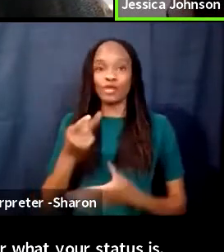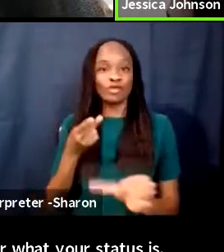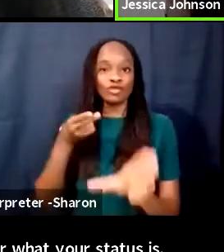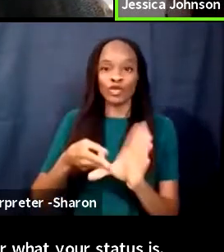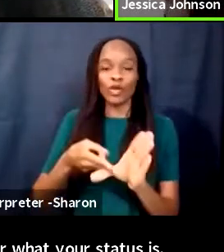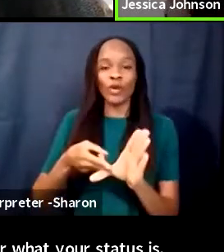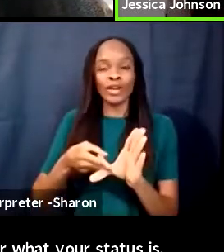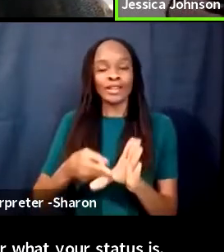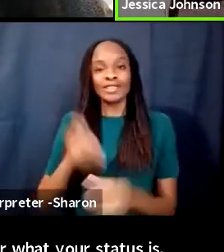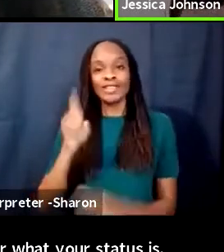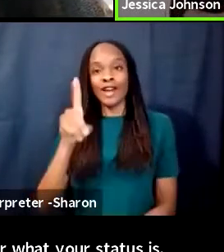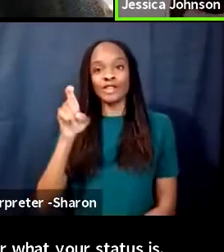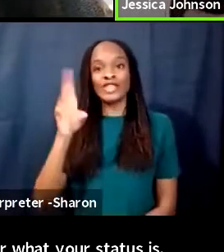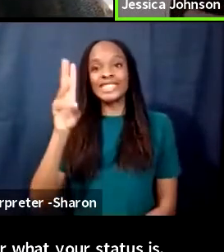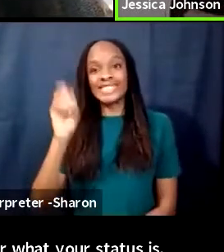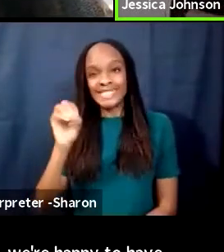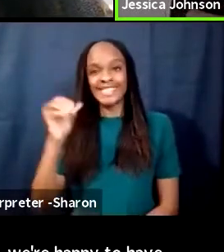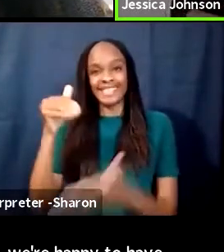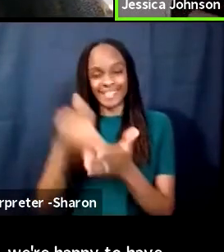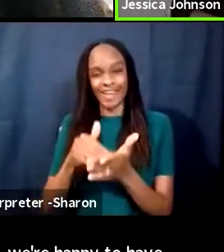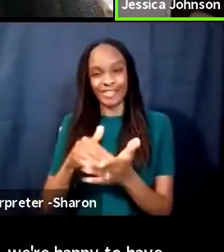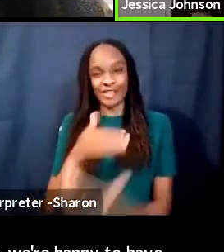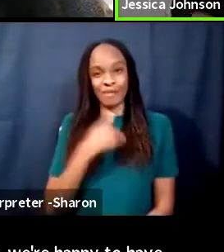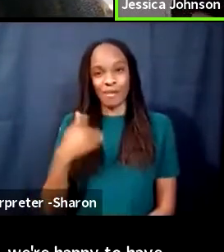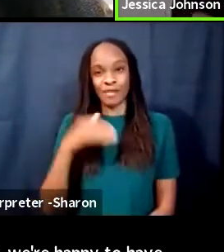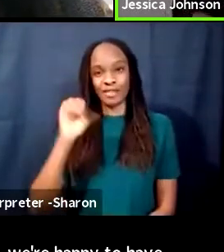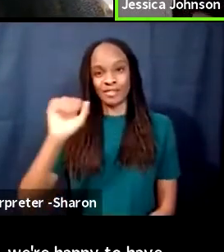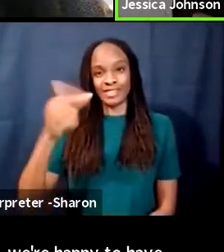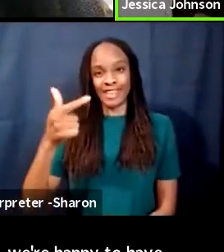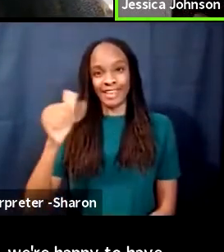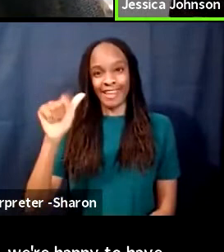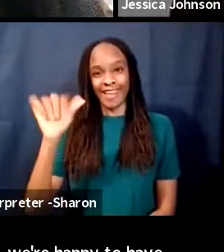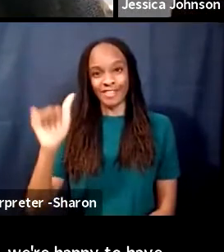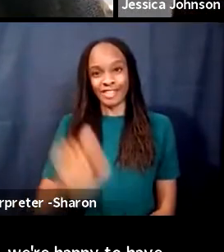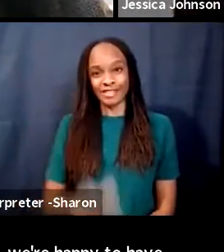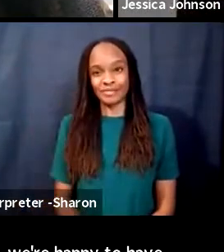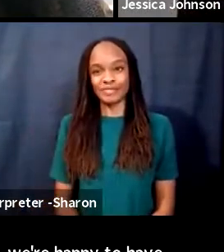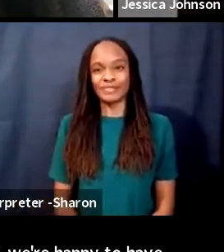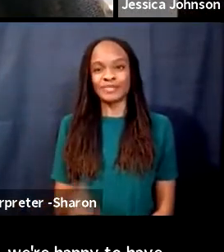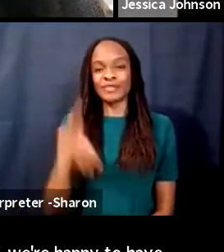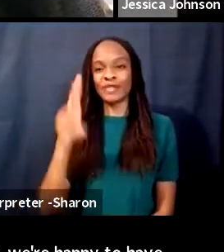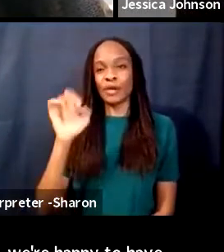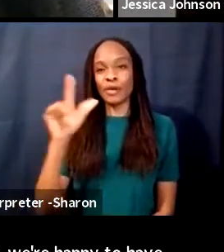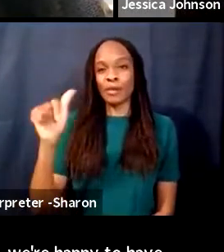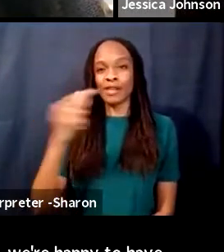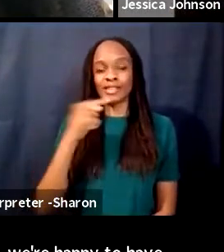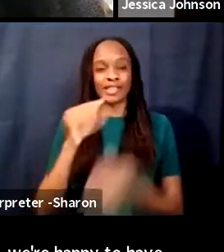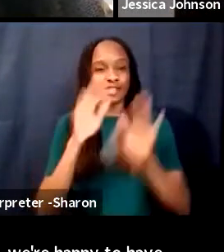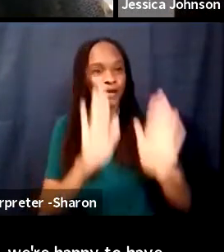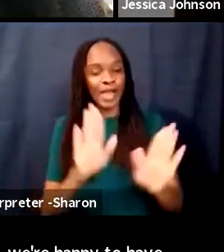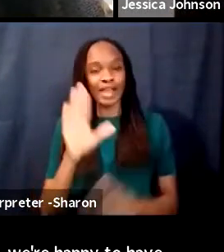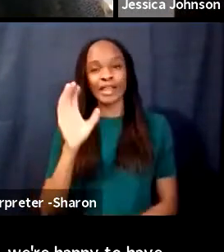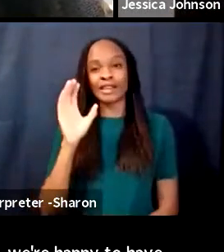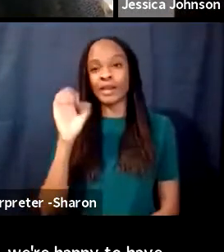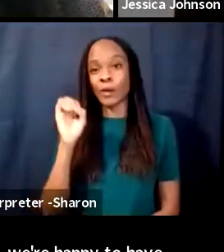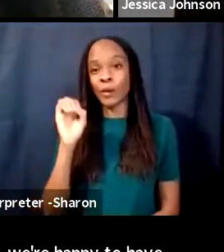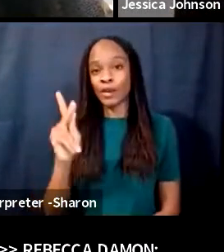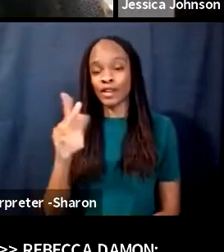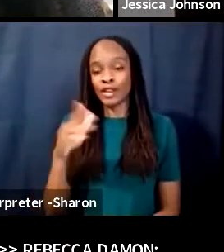of the 160,000 some members of SAG-AFTRA. Great. Okay. So